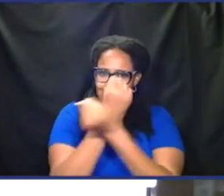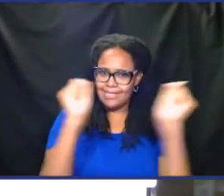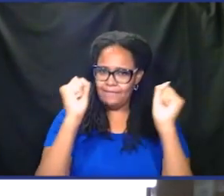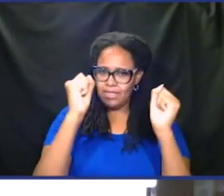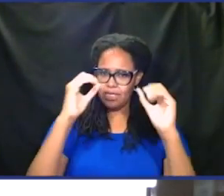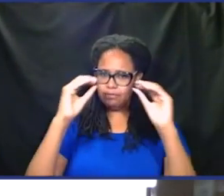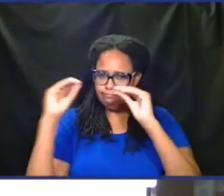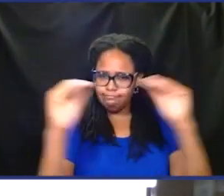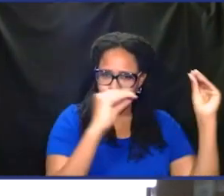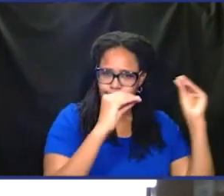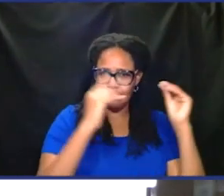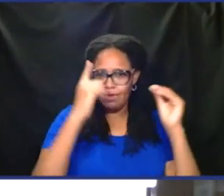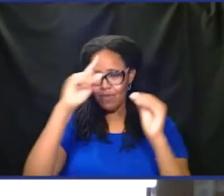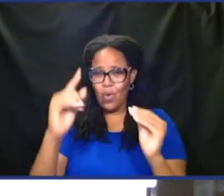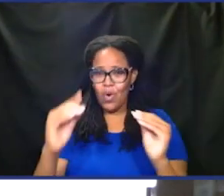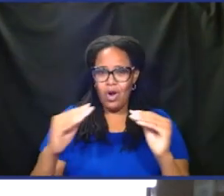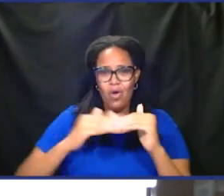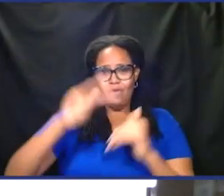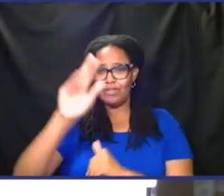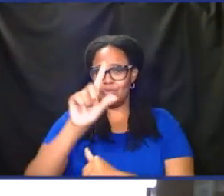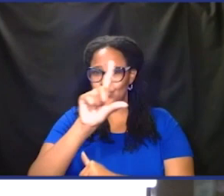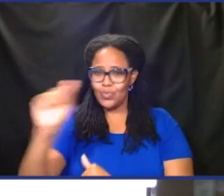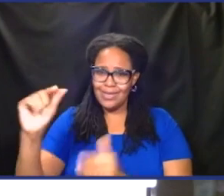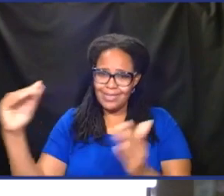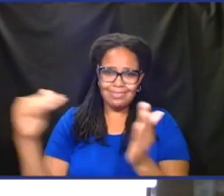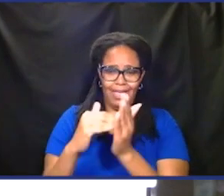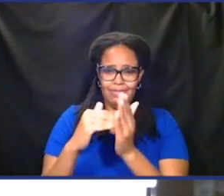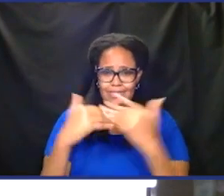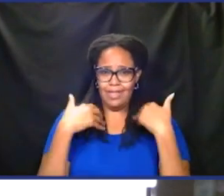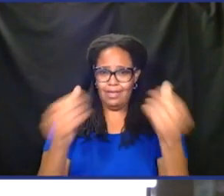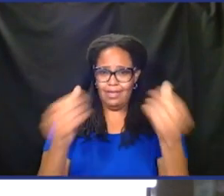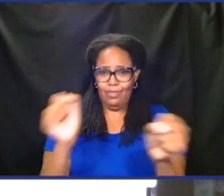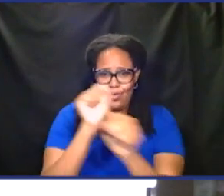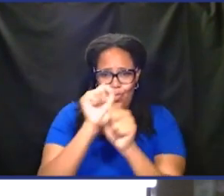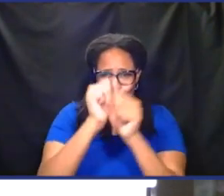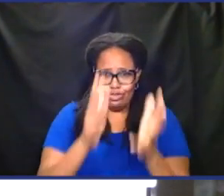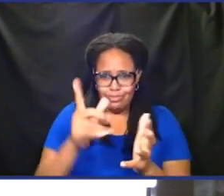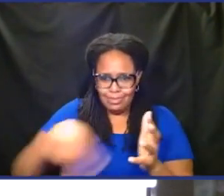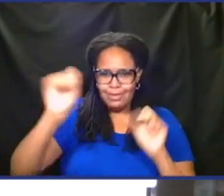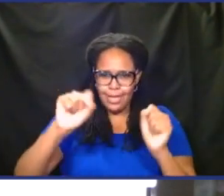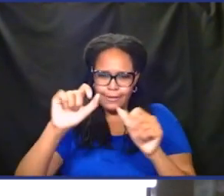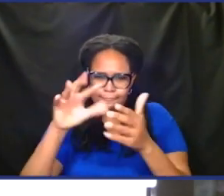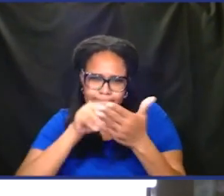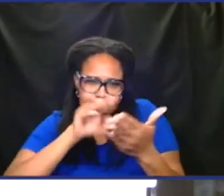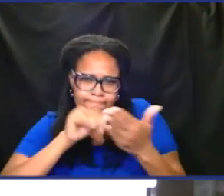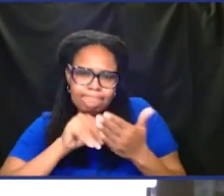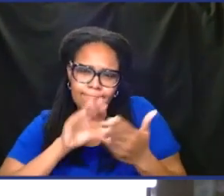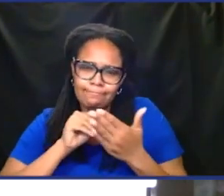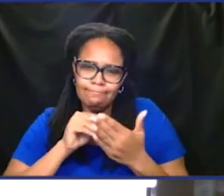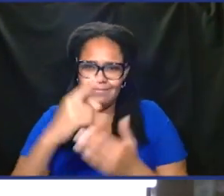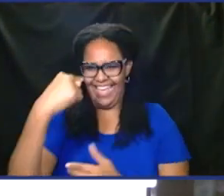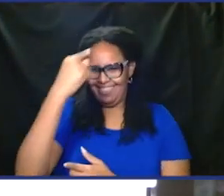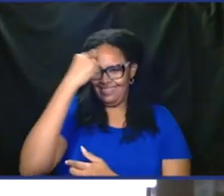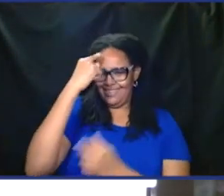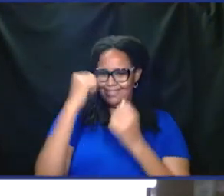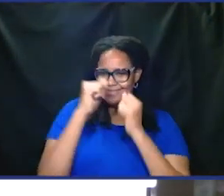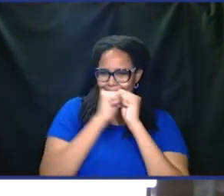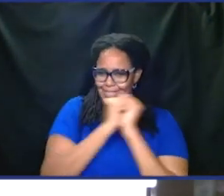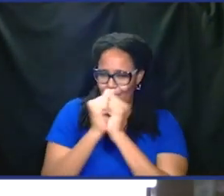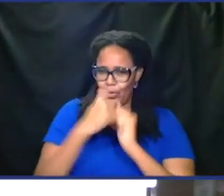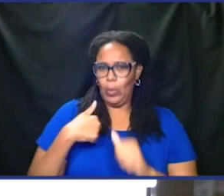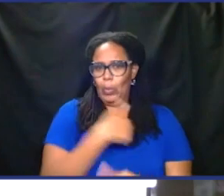than 20,000 health workers. I think that together we can do even more. From